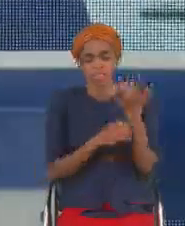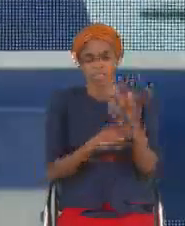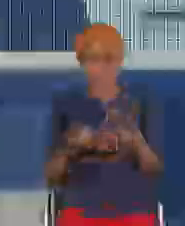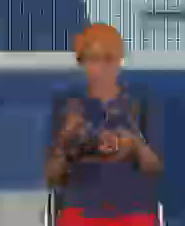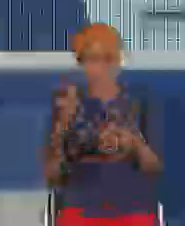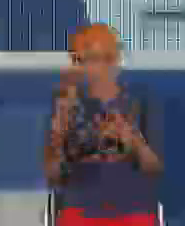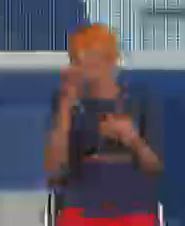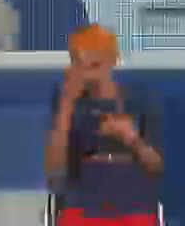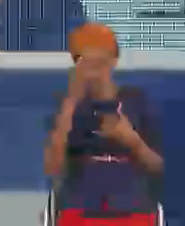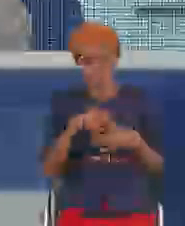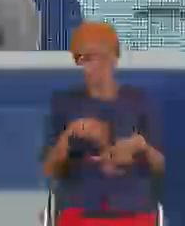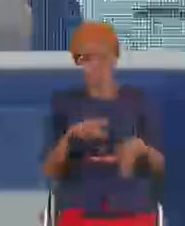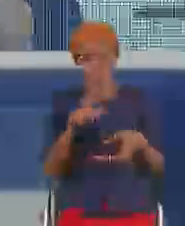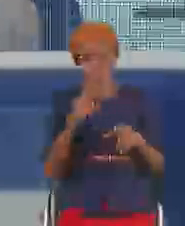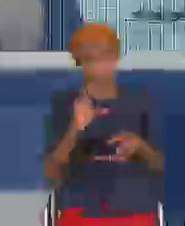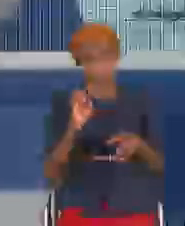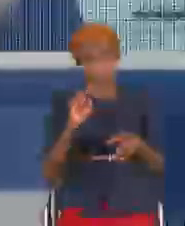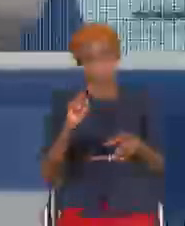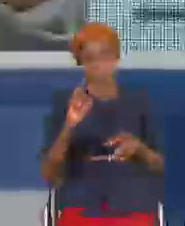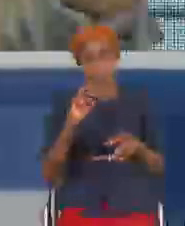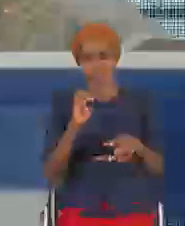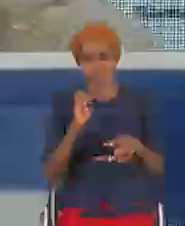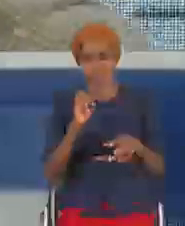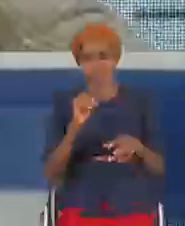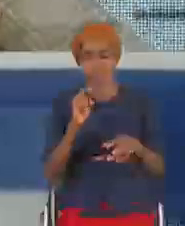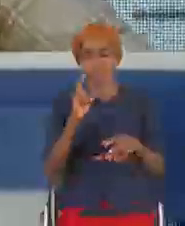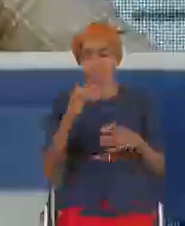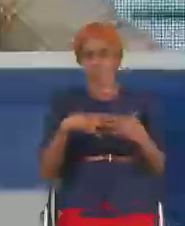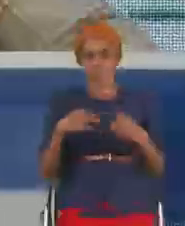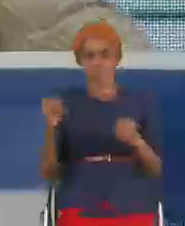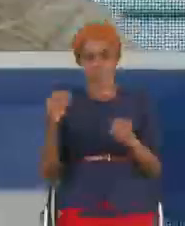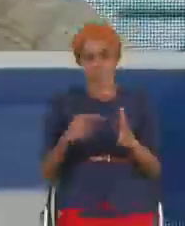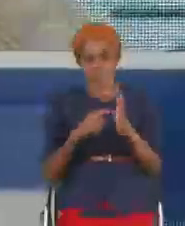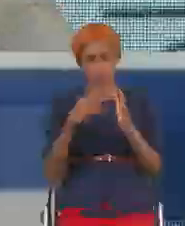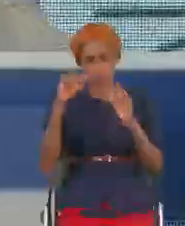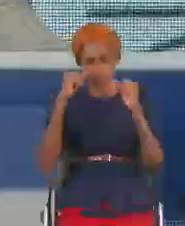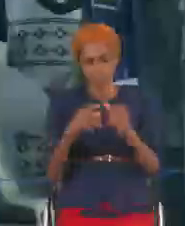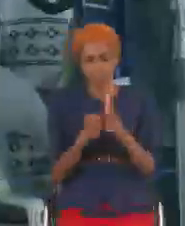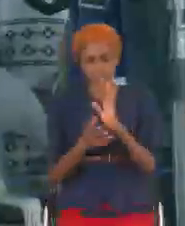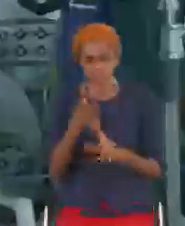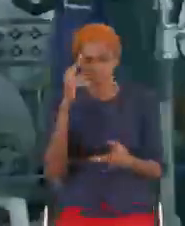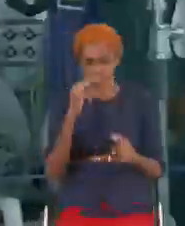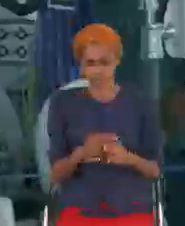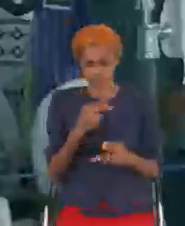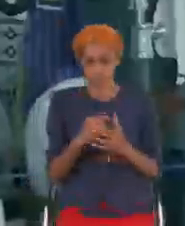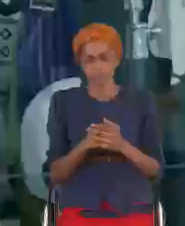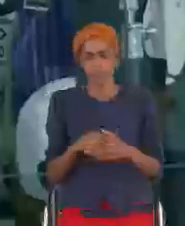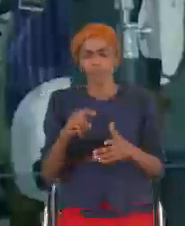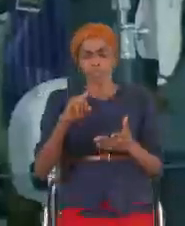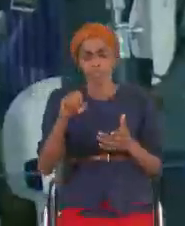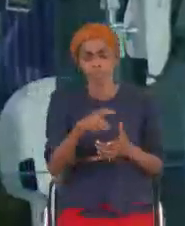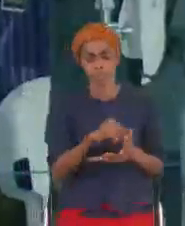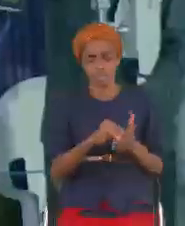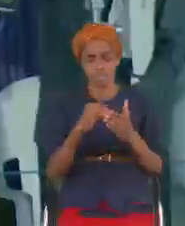be cleansed now. Heal them. Manifest your power in Jesus' name. Those who have